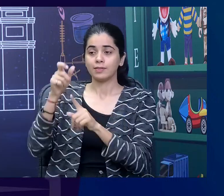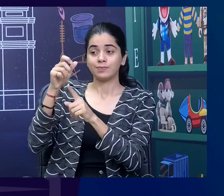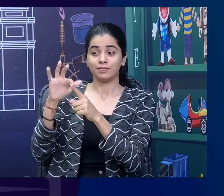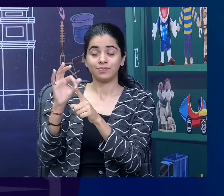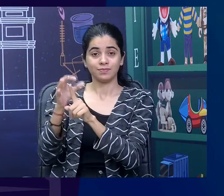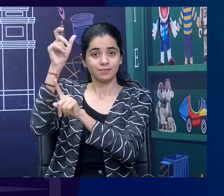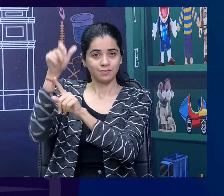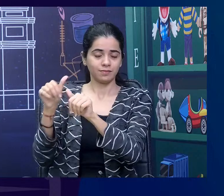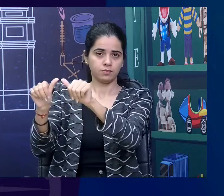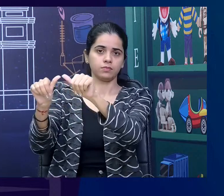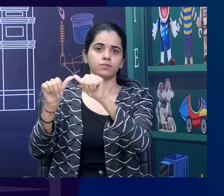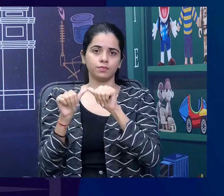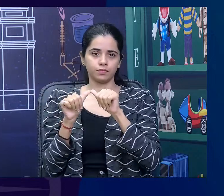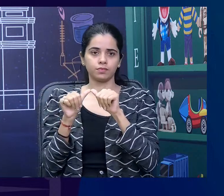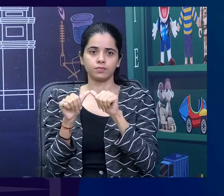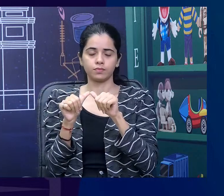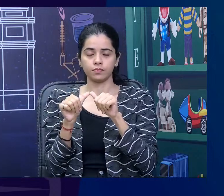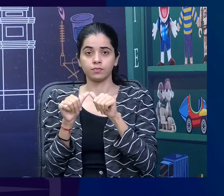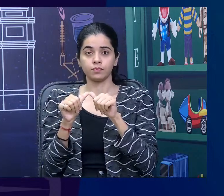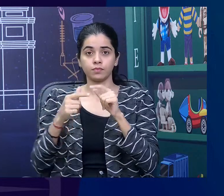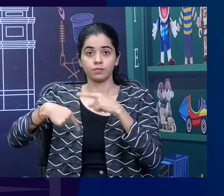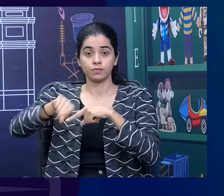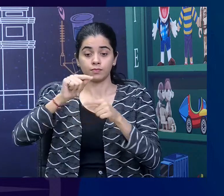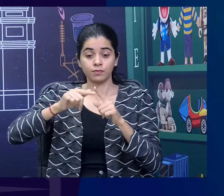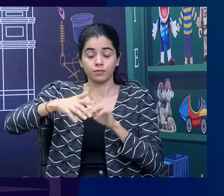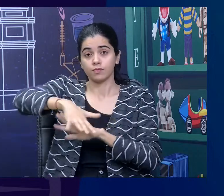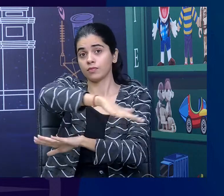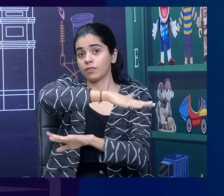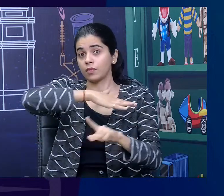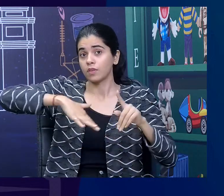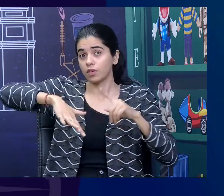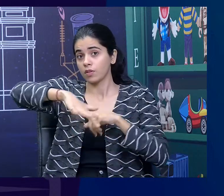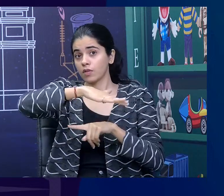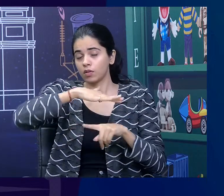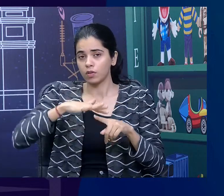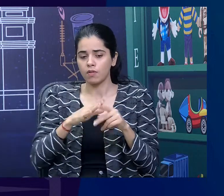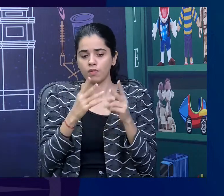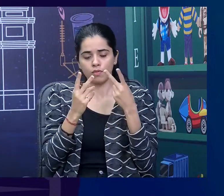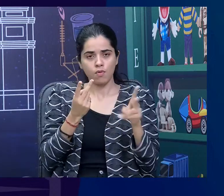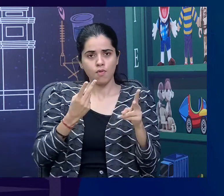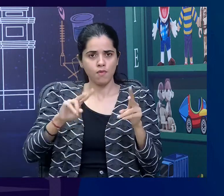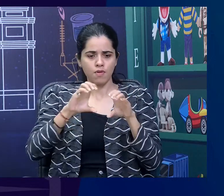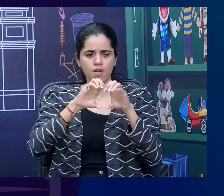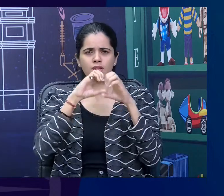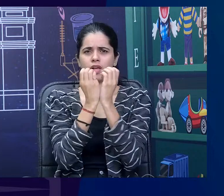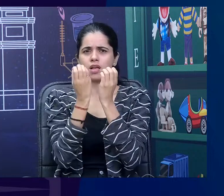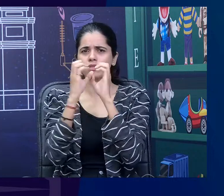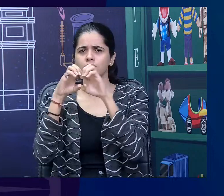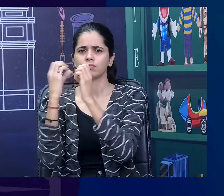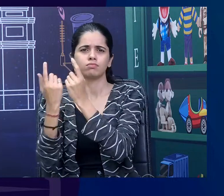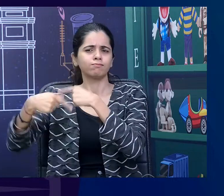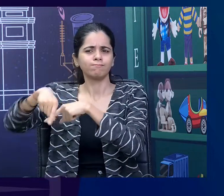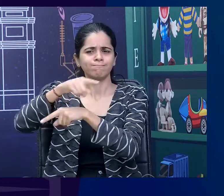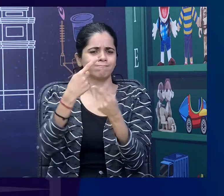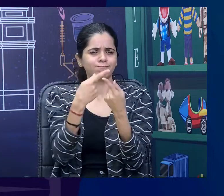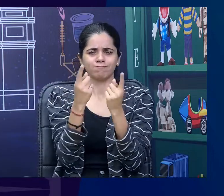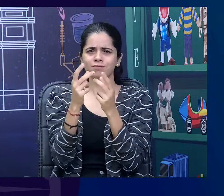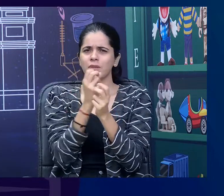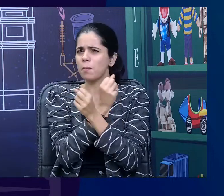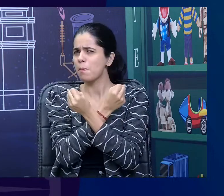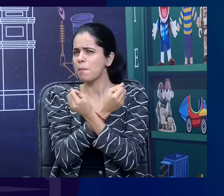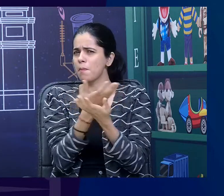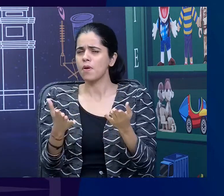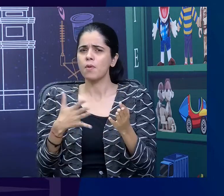Renu. I would start with the environment. What should a differentiated classroom look like? It's a classroom which has